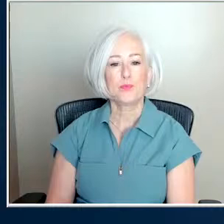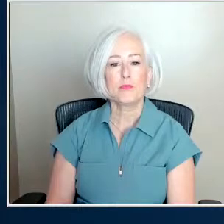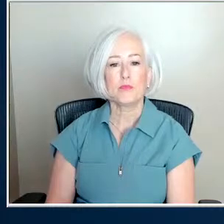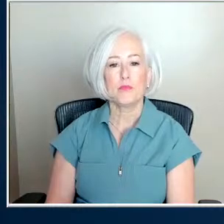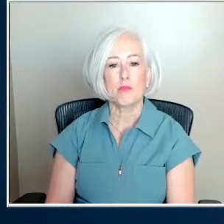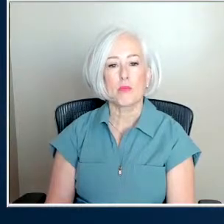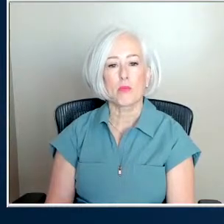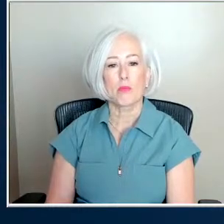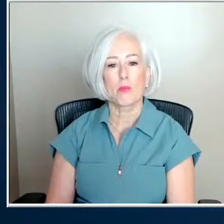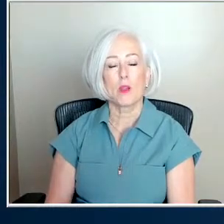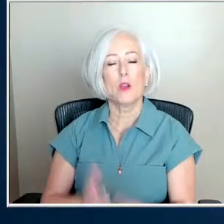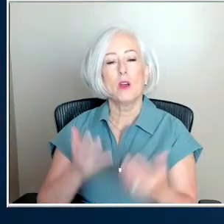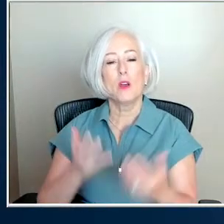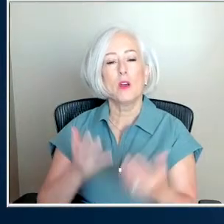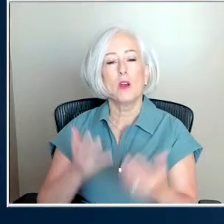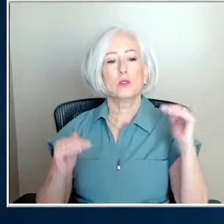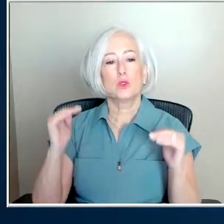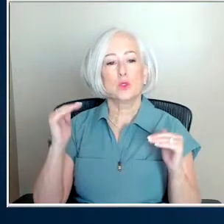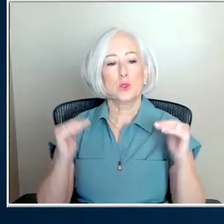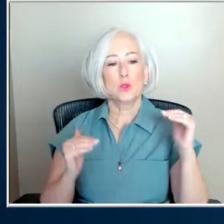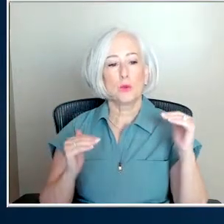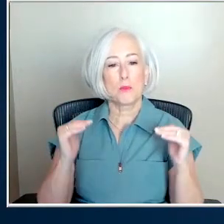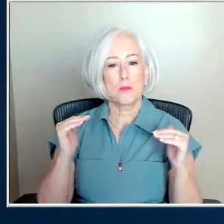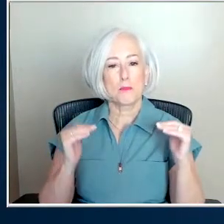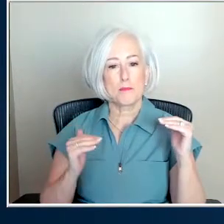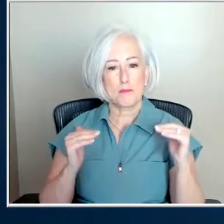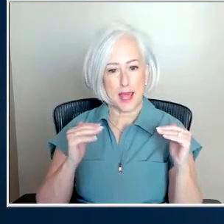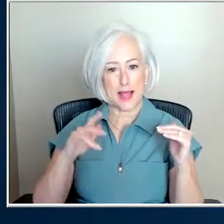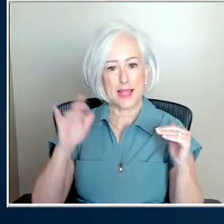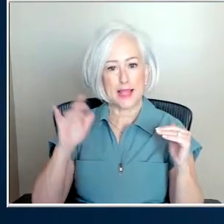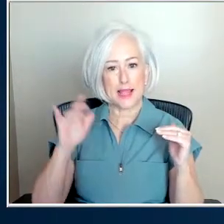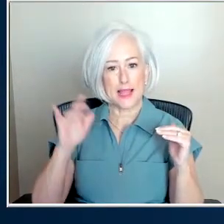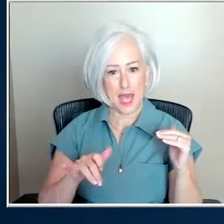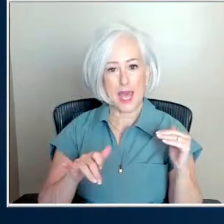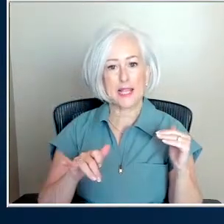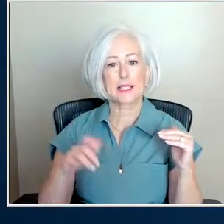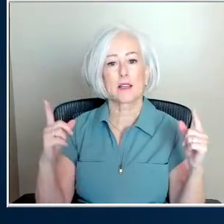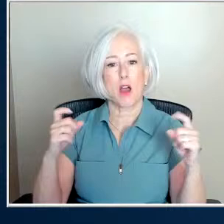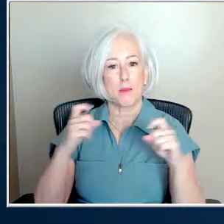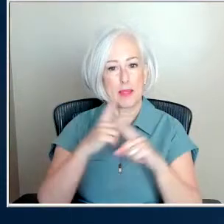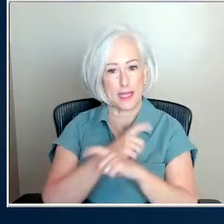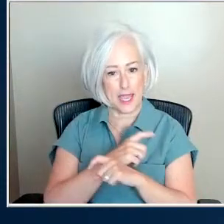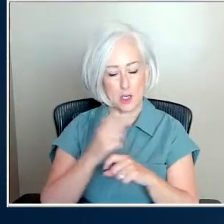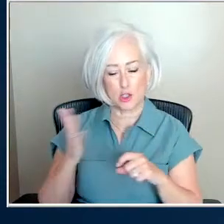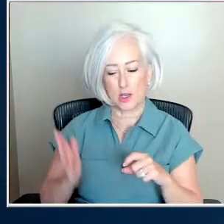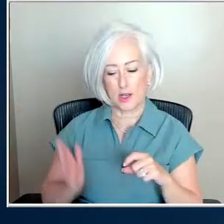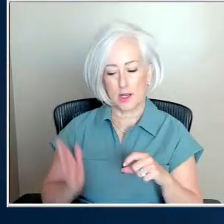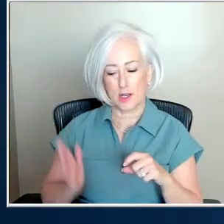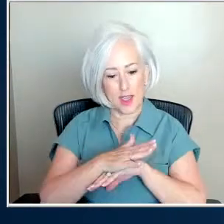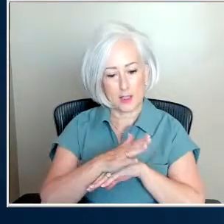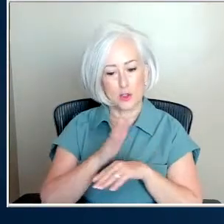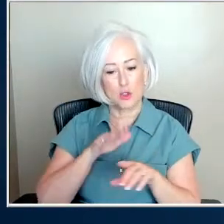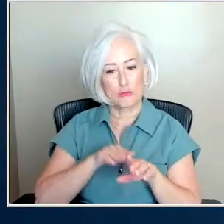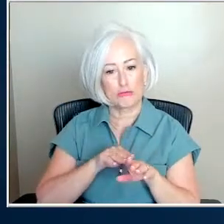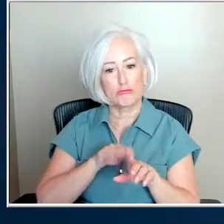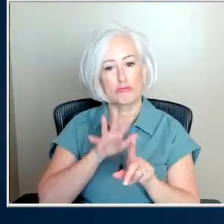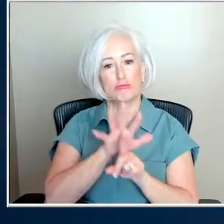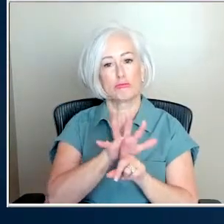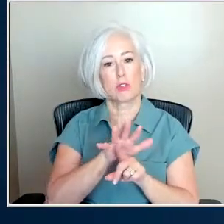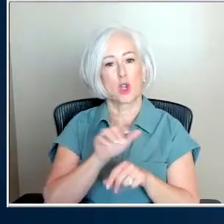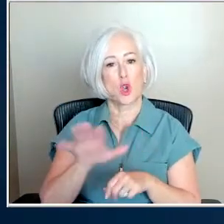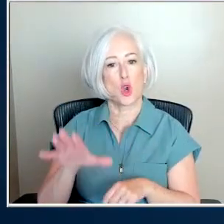balance those toxicities and side effects and complications that can affect Kaleigh's future, and we address all of that.